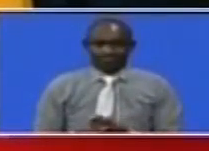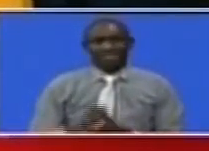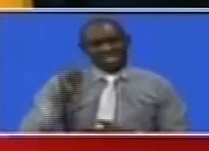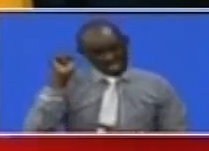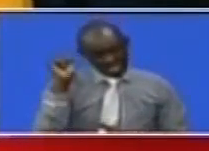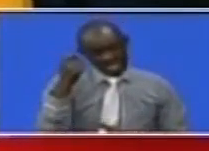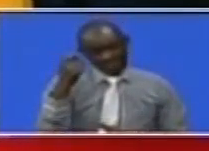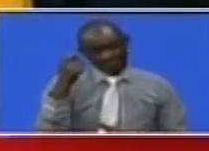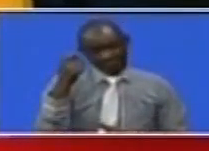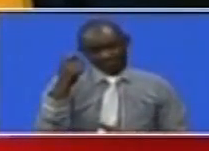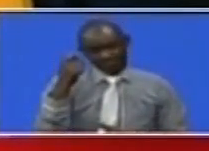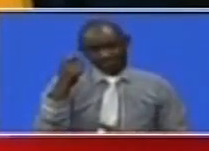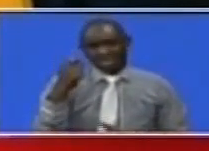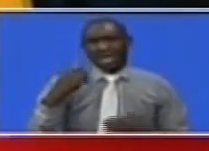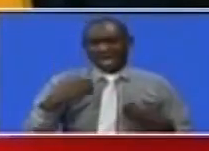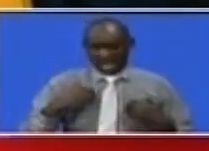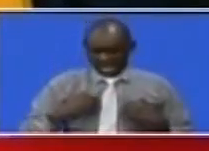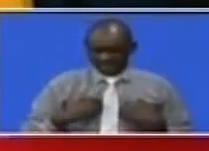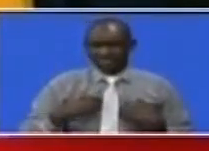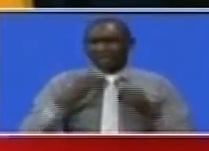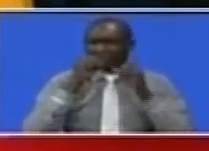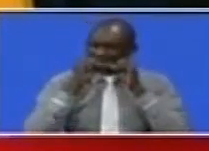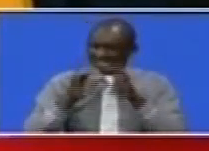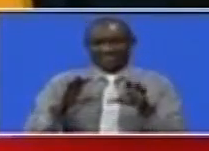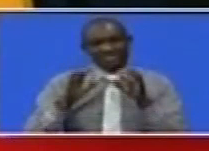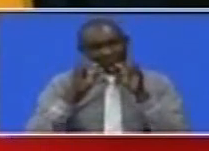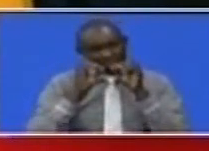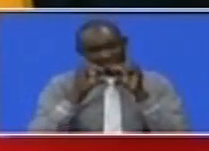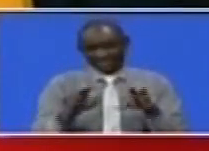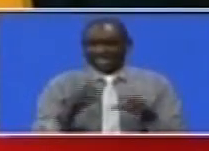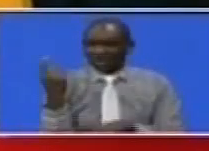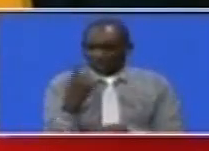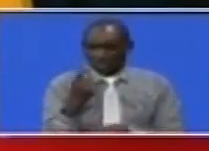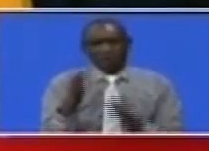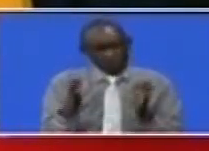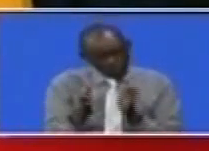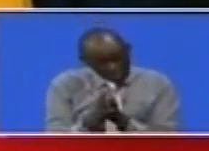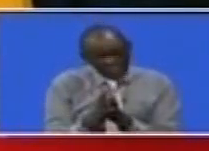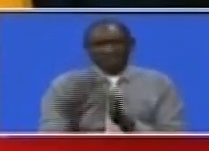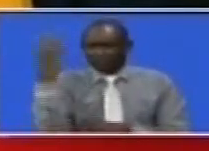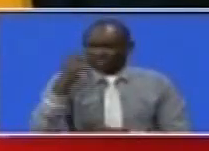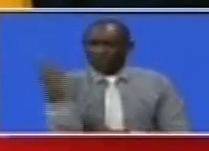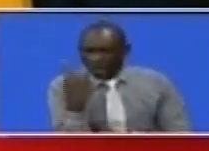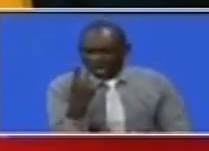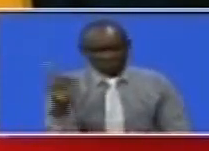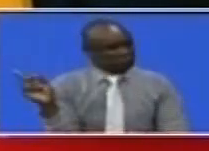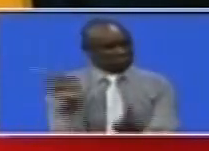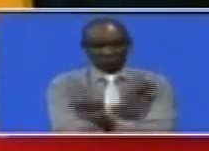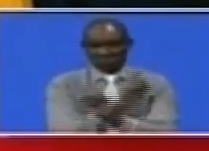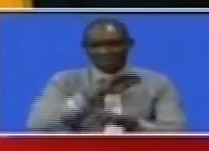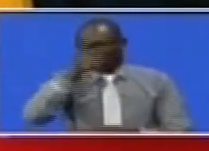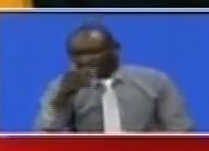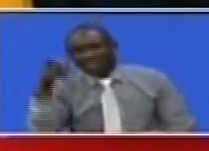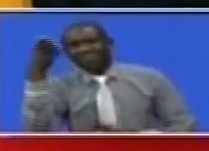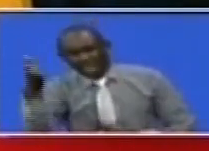Kenya has been blessed not only with immense beauty in its